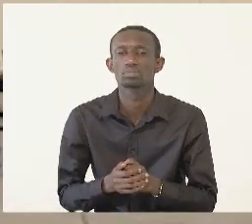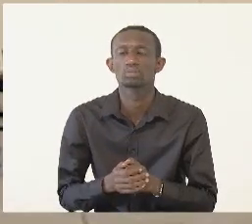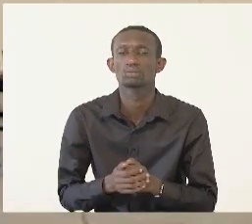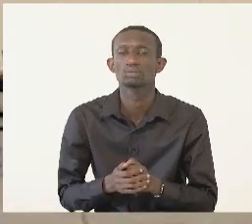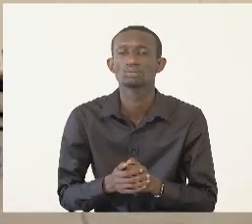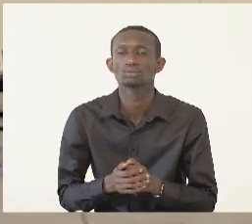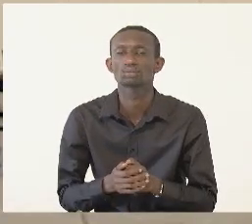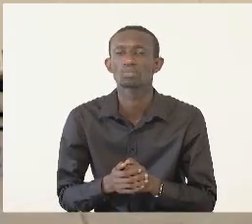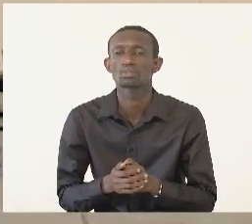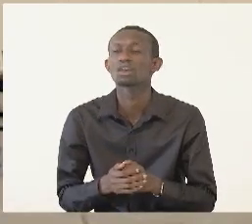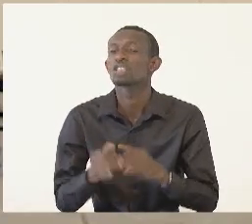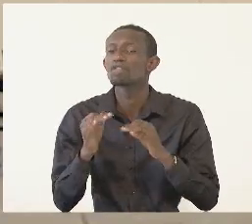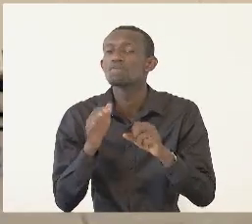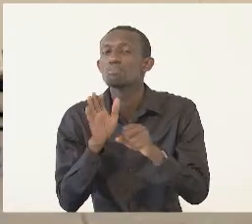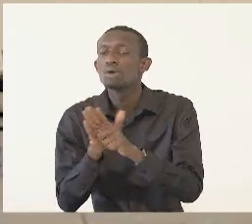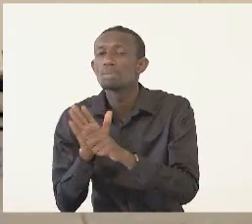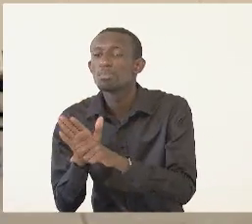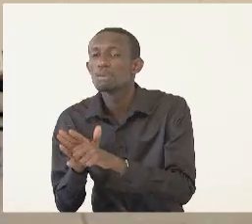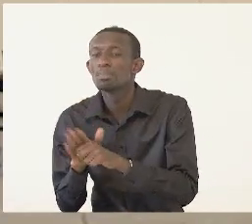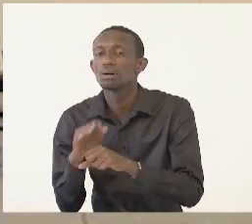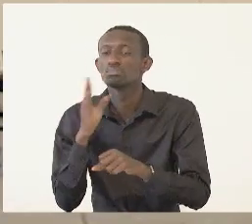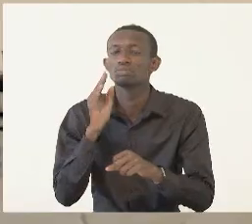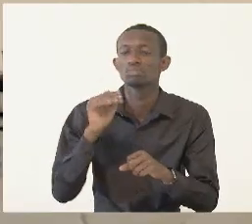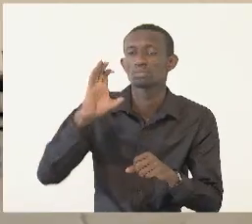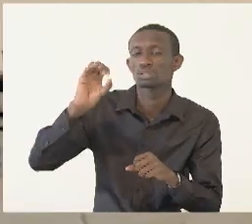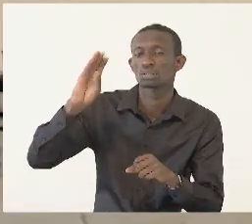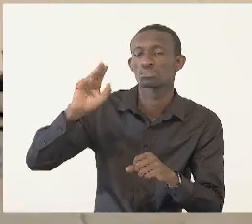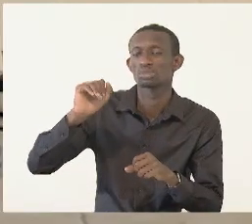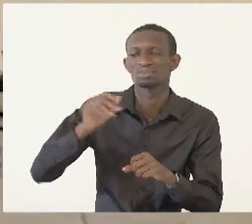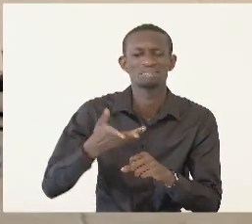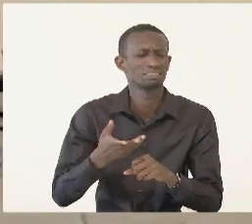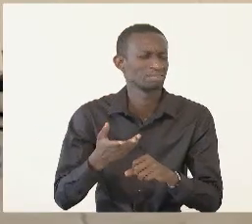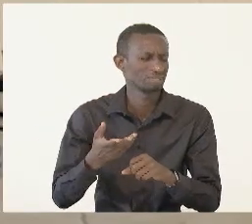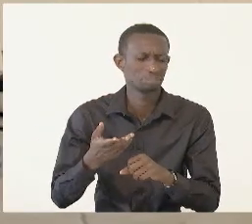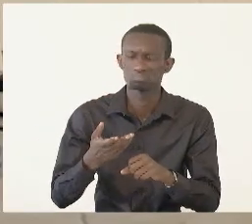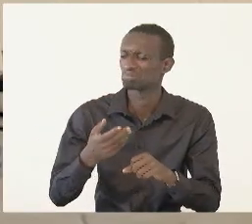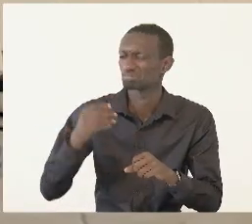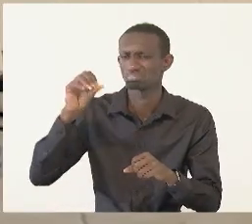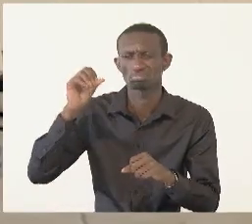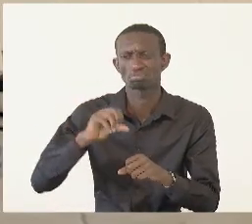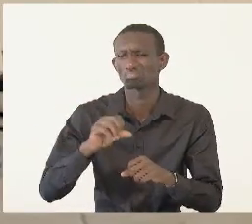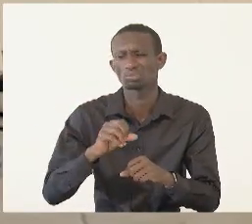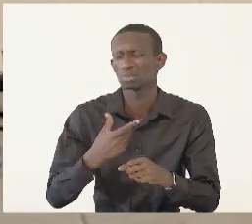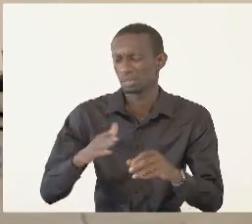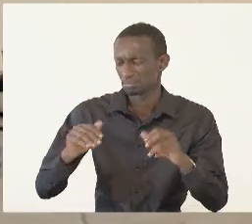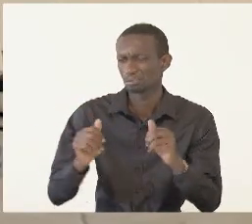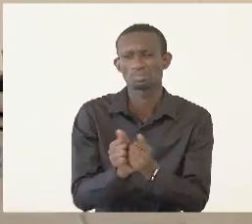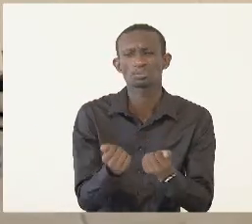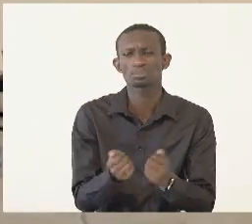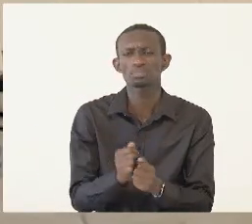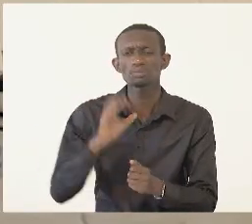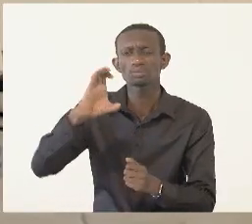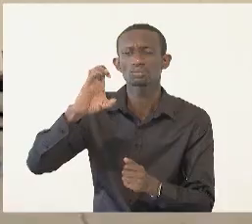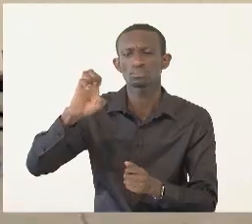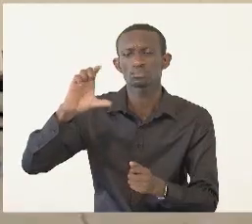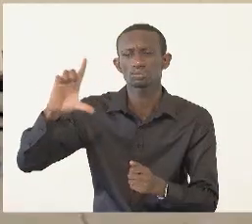of carbon dioxide can become toxic and can affect the functioning of the cells, all right? So it means that the body has to